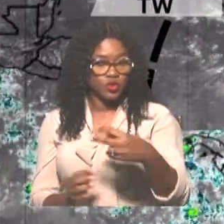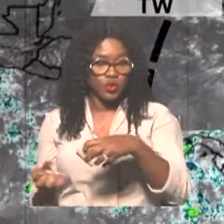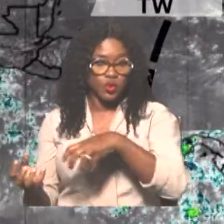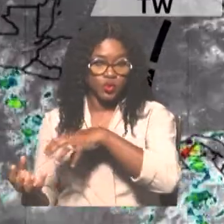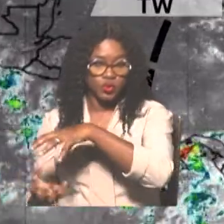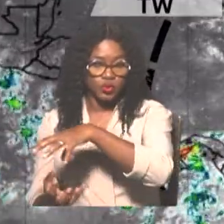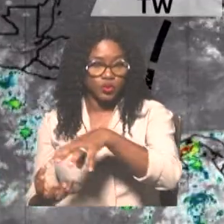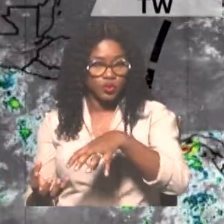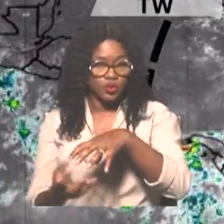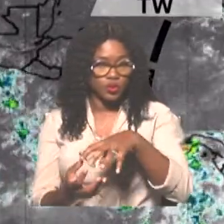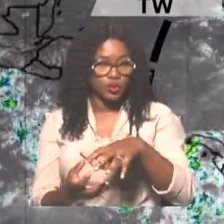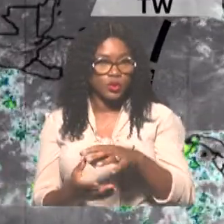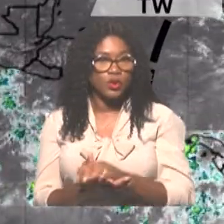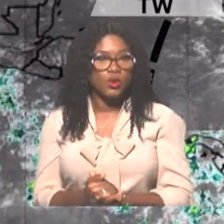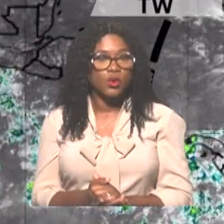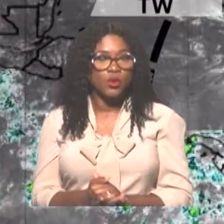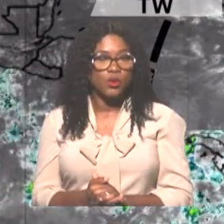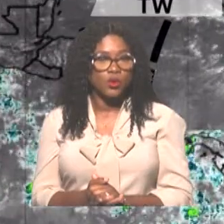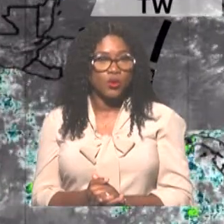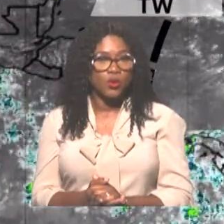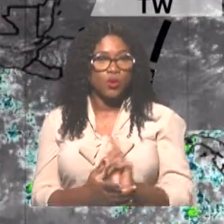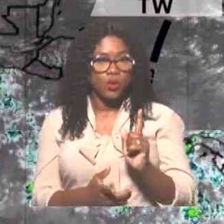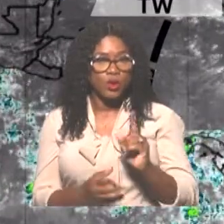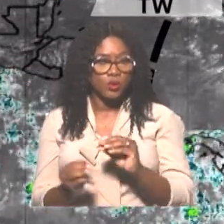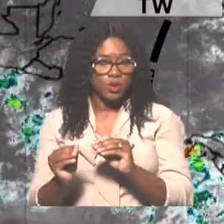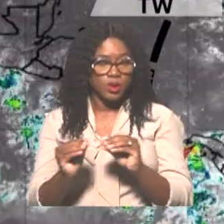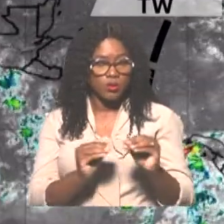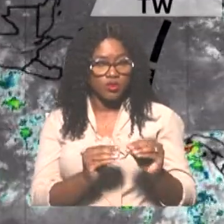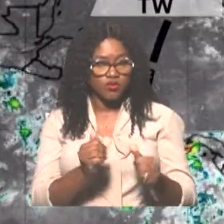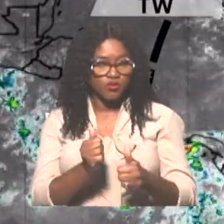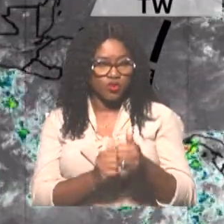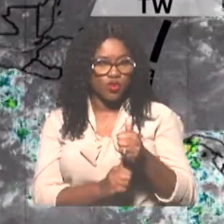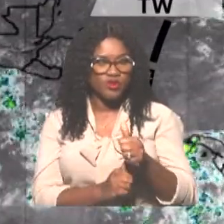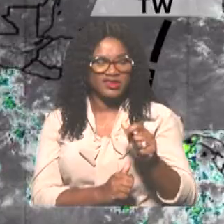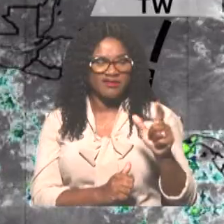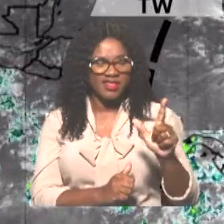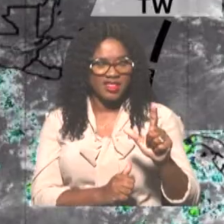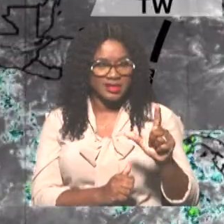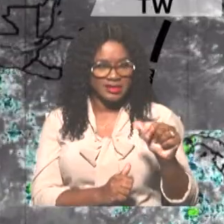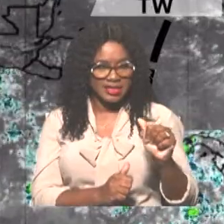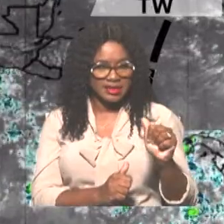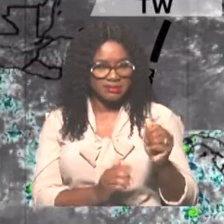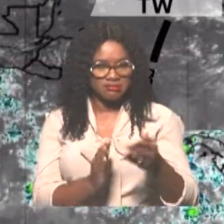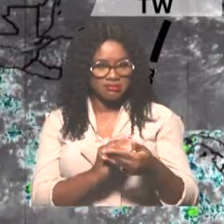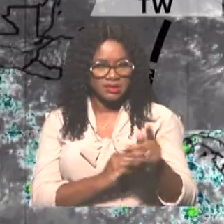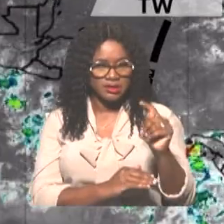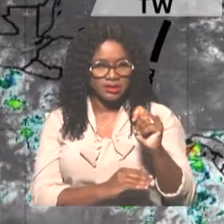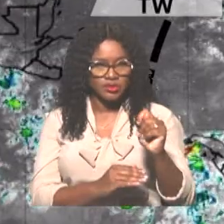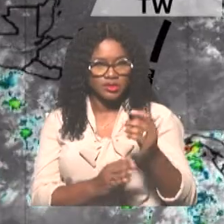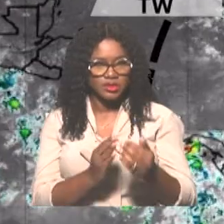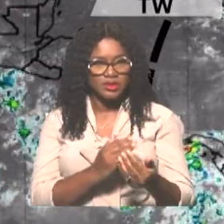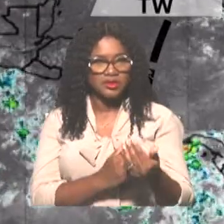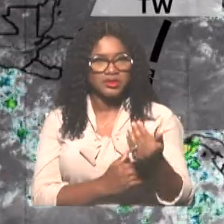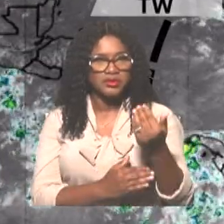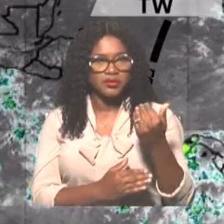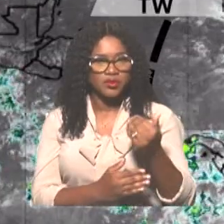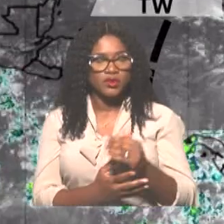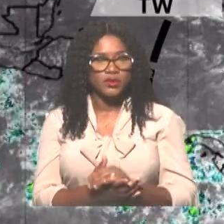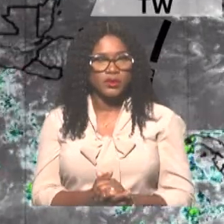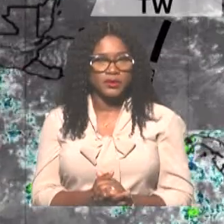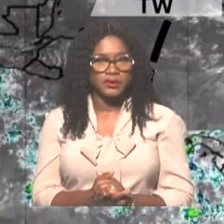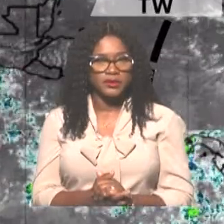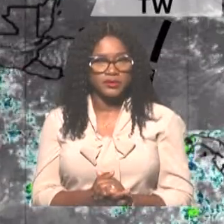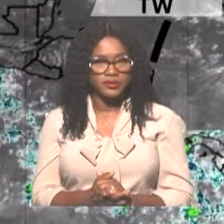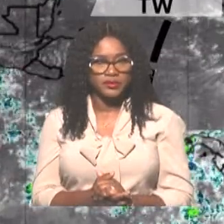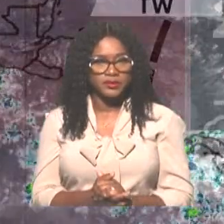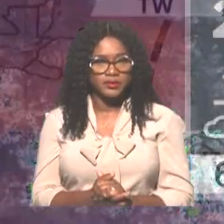One is just ahead of our islands, which will move over most of the Lesser Antilles by Tuesday morning, increasing the chances for